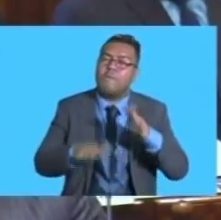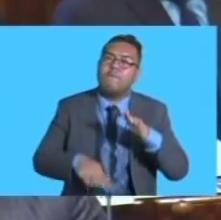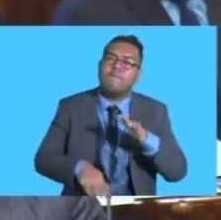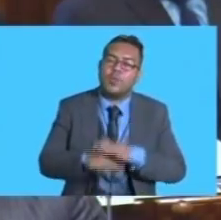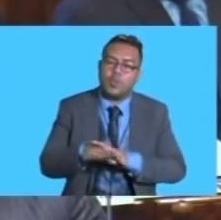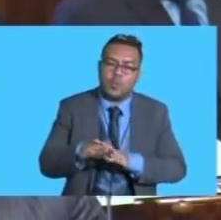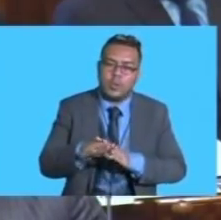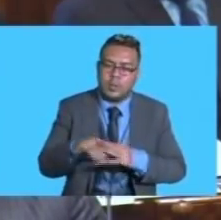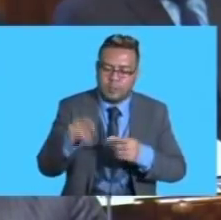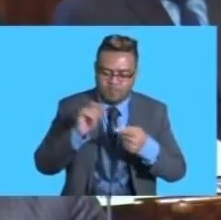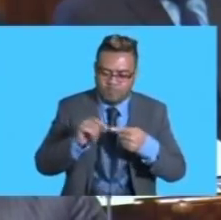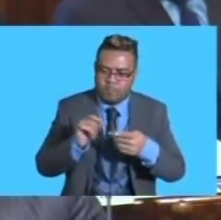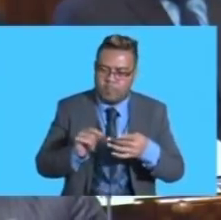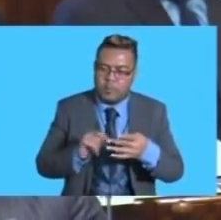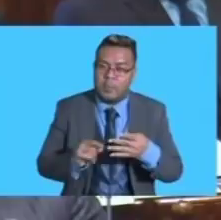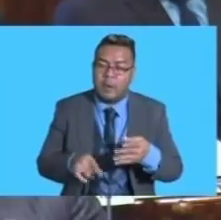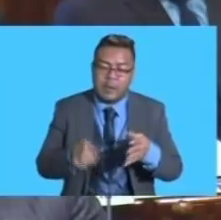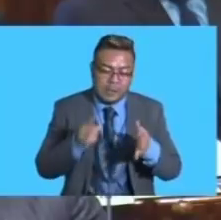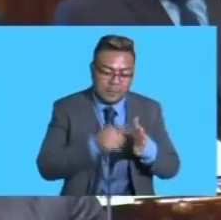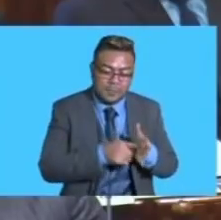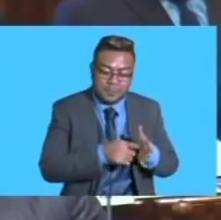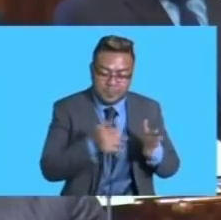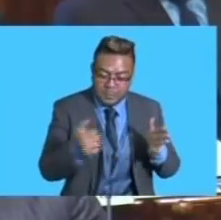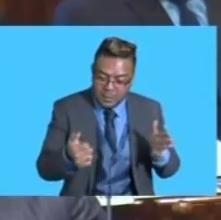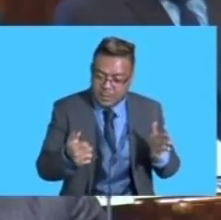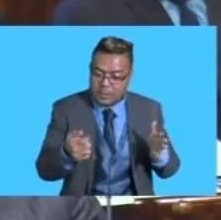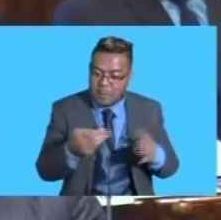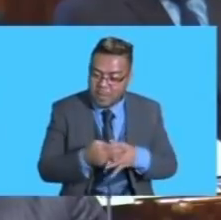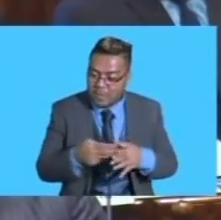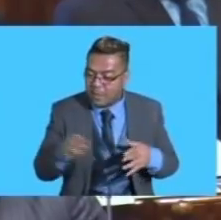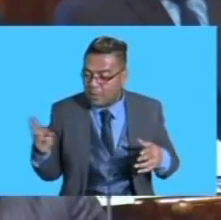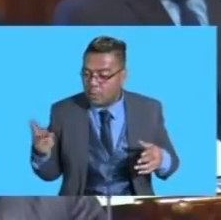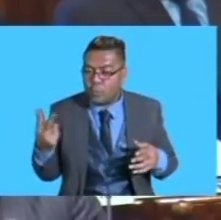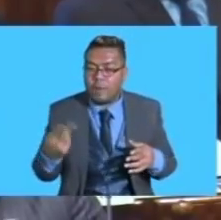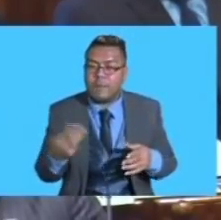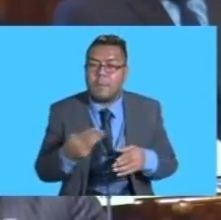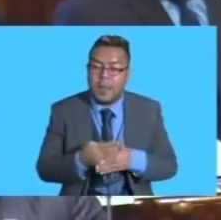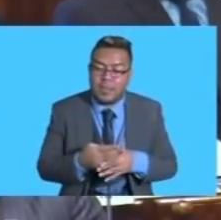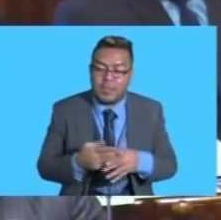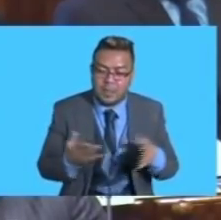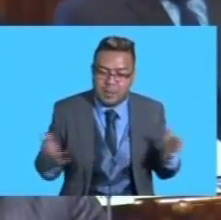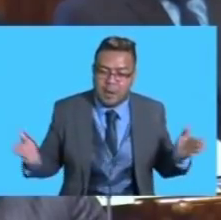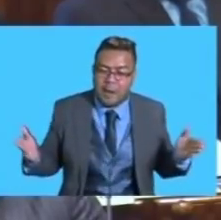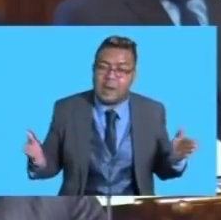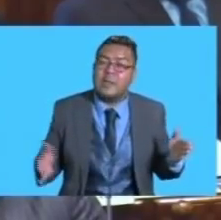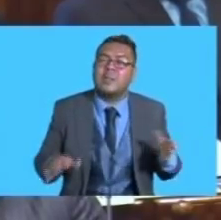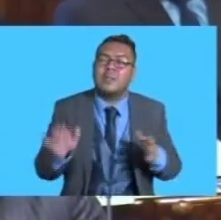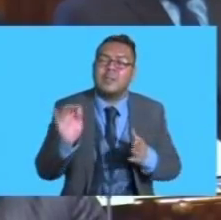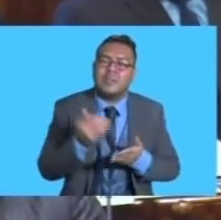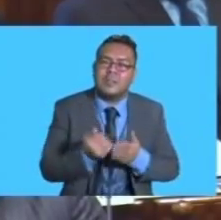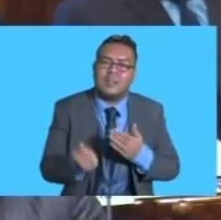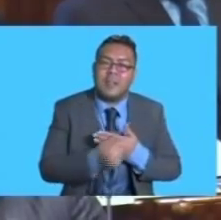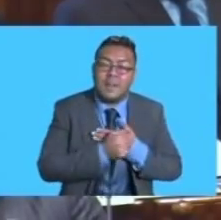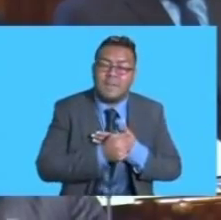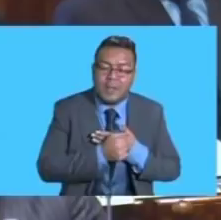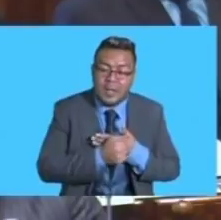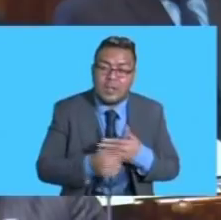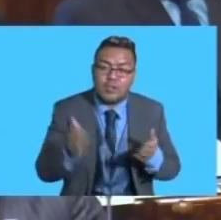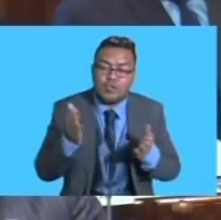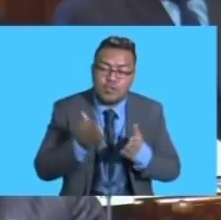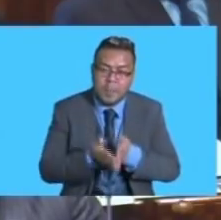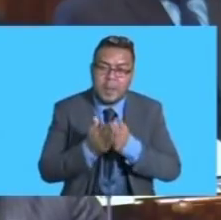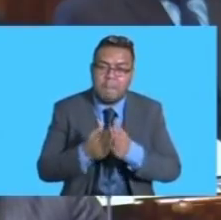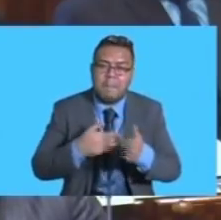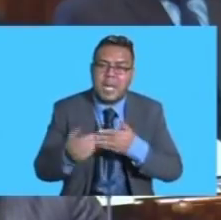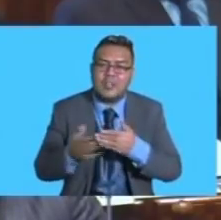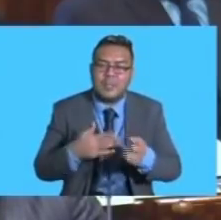But in between these periods of the 6 months and the 12 months, the safe ship management system will make sure that the ship